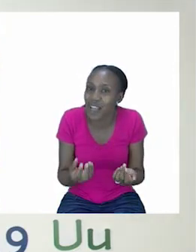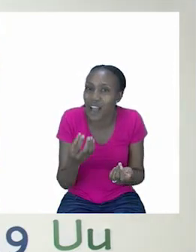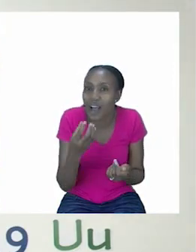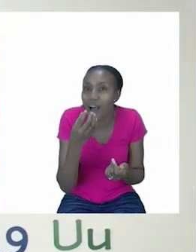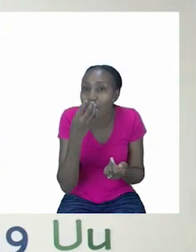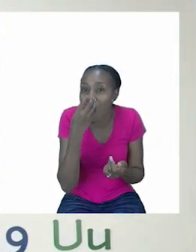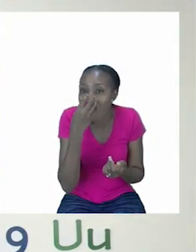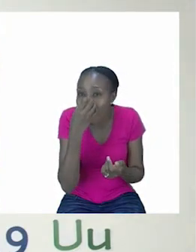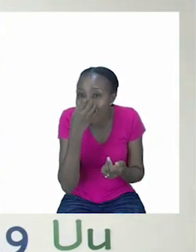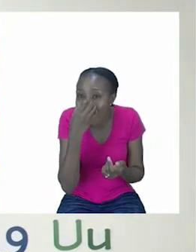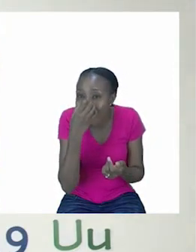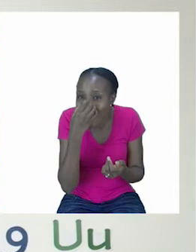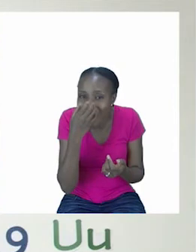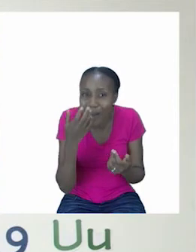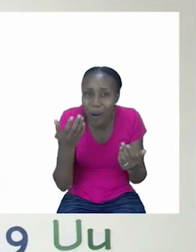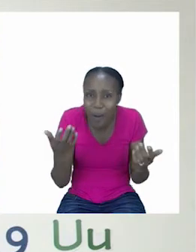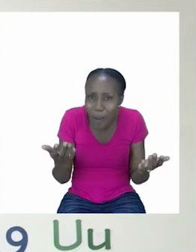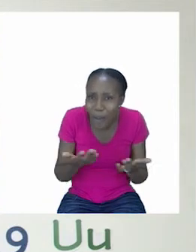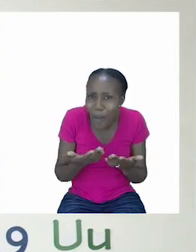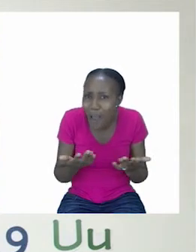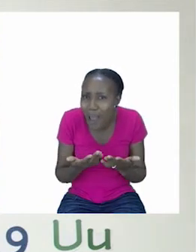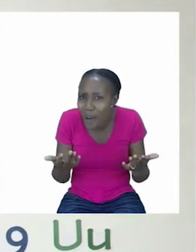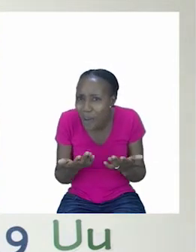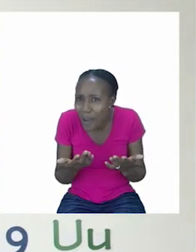us, but before he does,